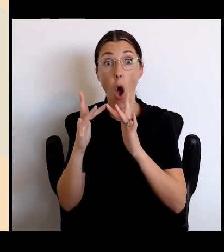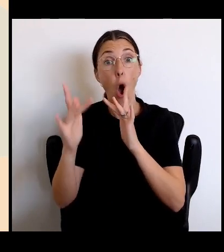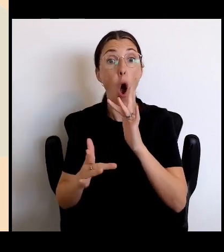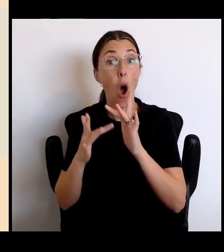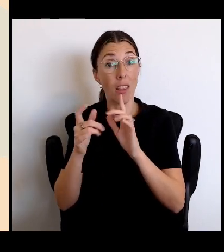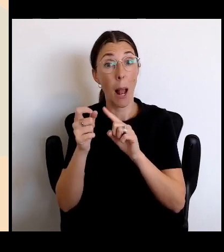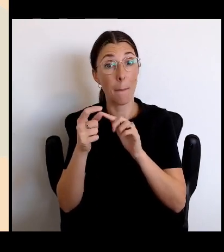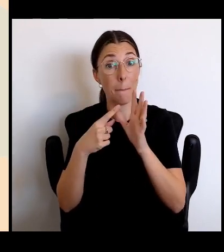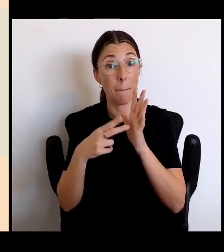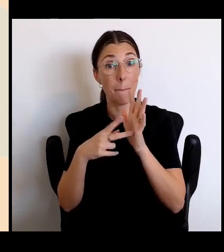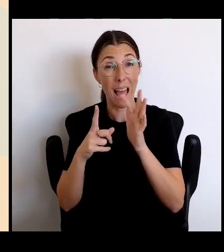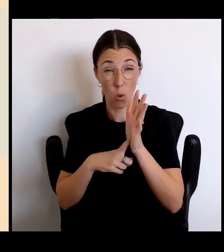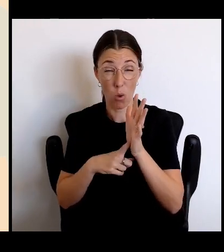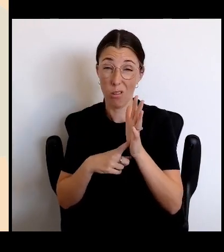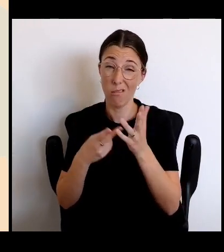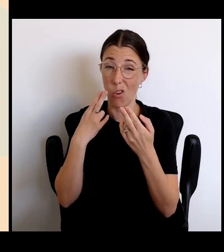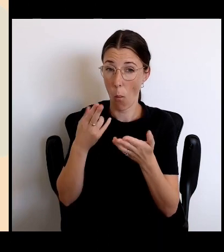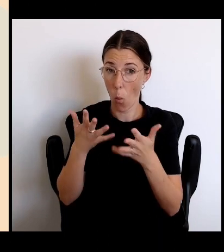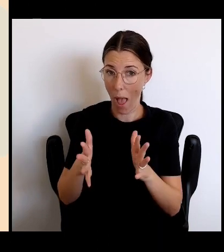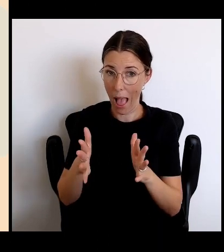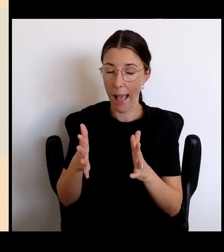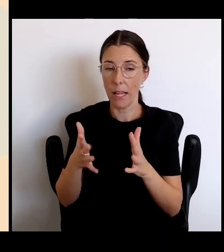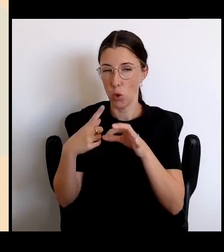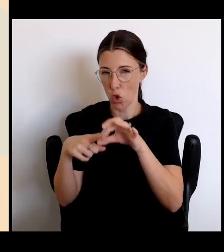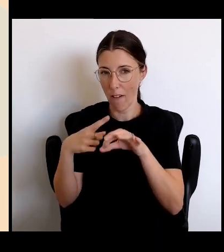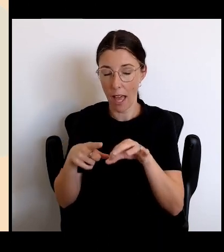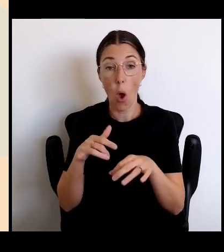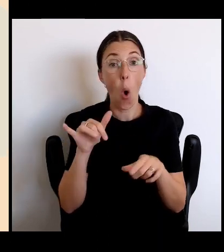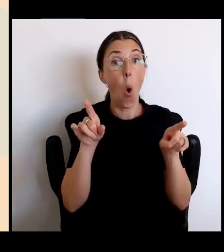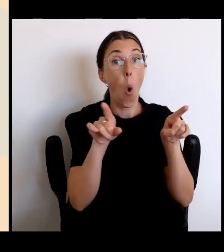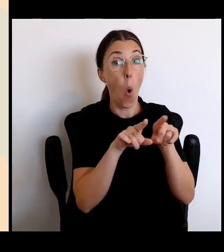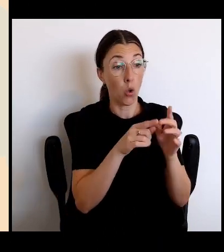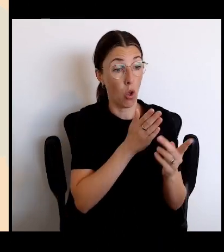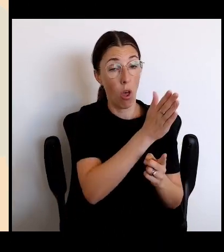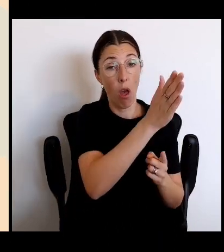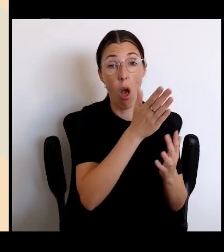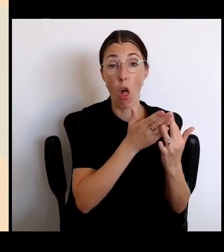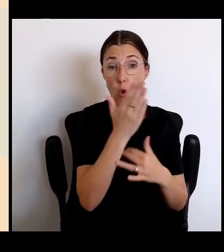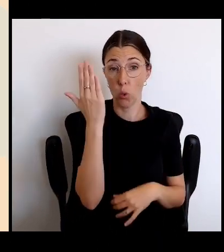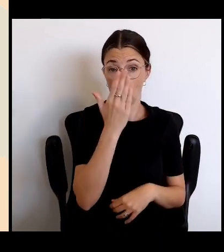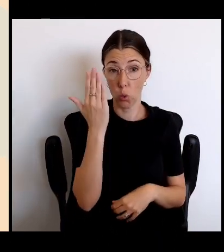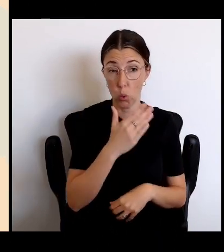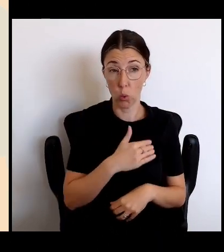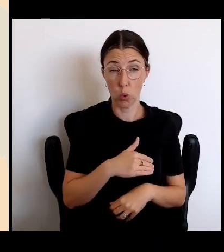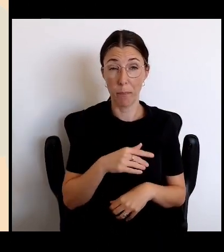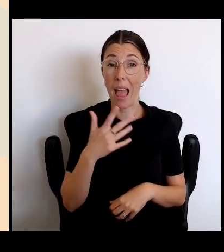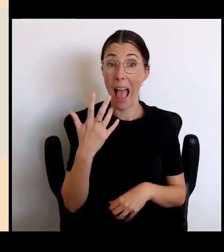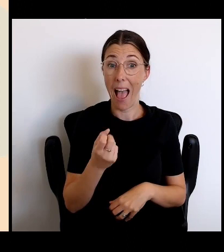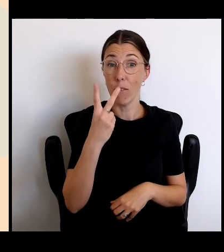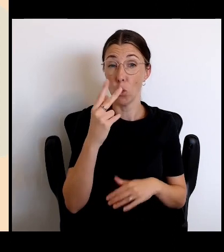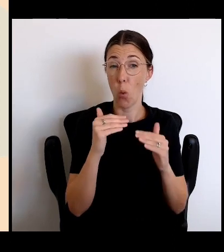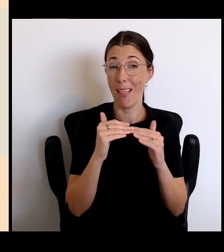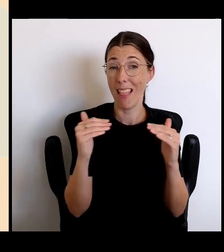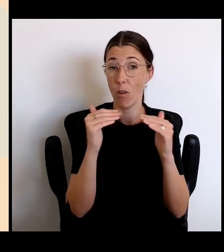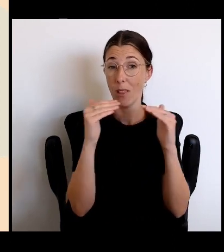to do online surveying, but also through schools. And I'll just mention there that there was a two-level consent process for the interviews.